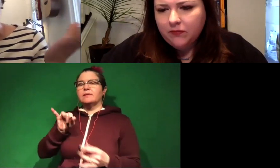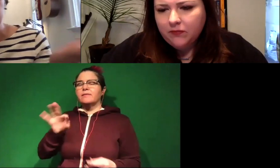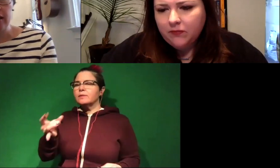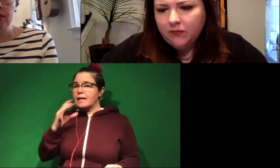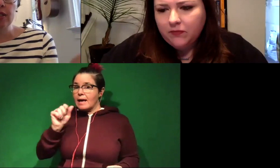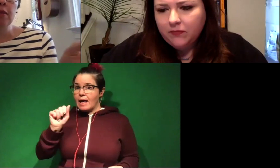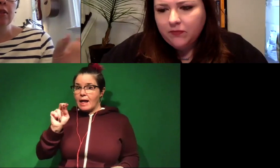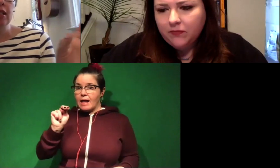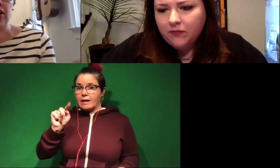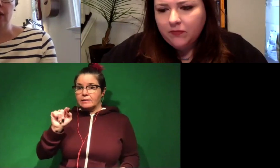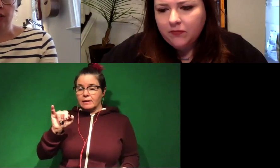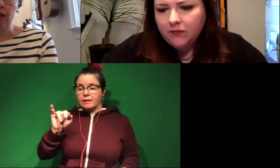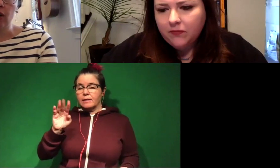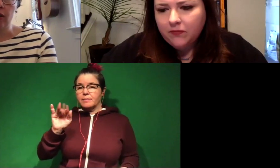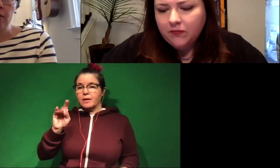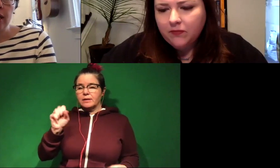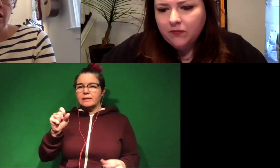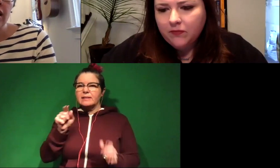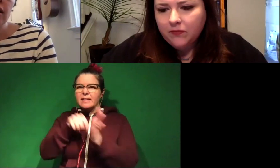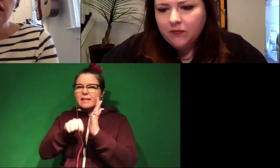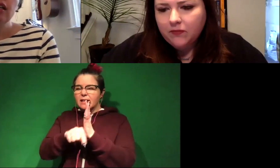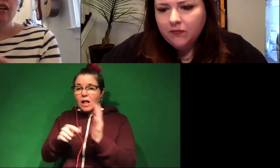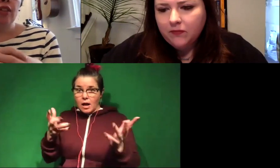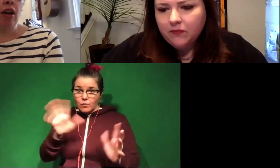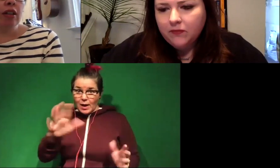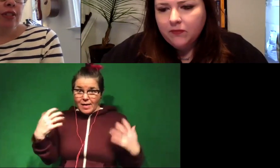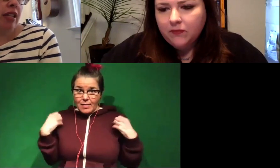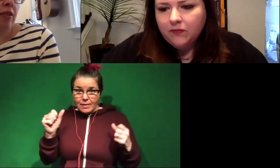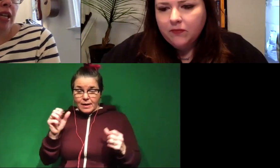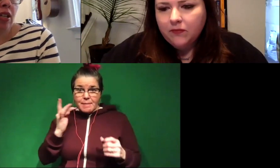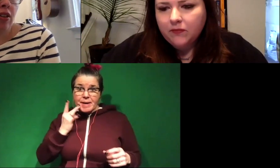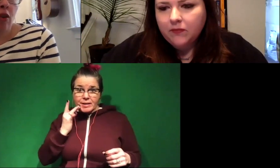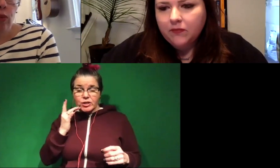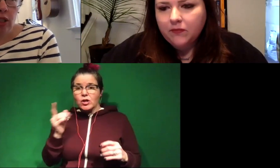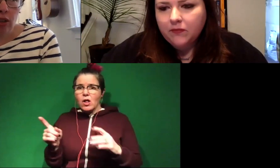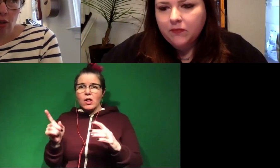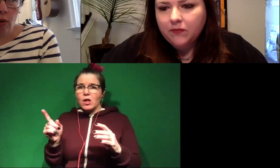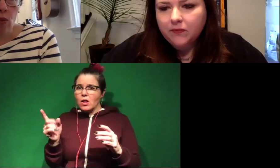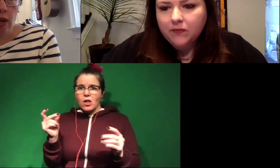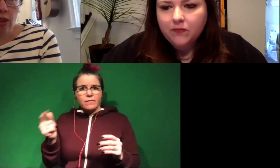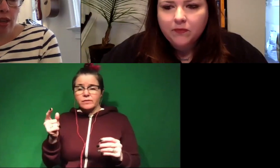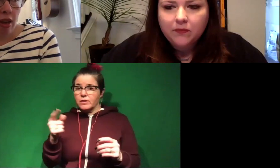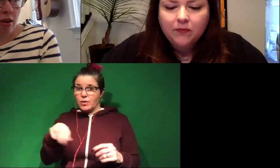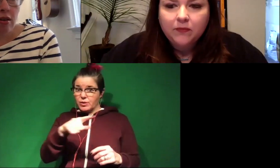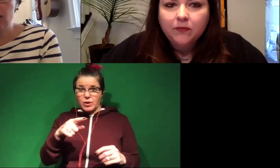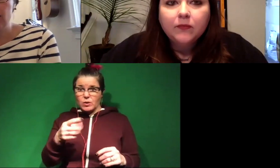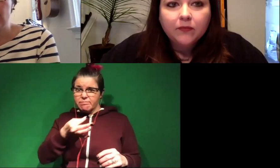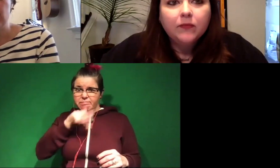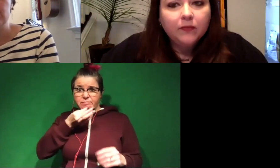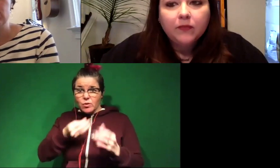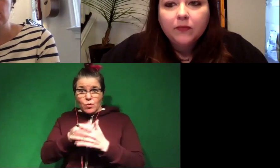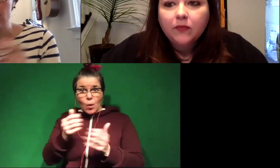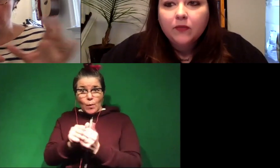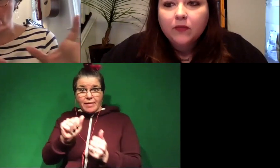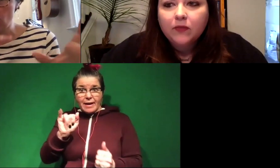take antibiotics, for example, and kill off a lot of your healthy bacteria, then all of a sudden bacteria that are really good at growing with air